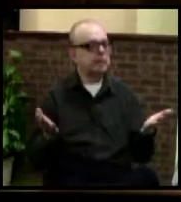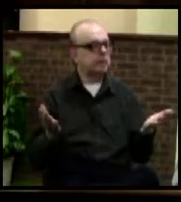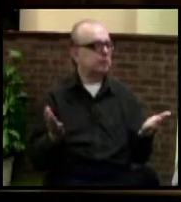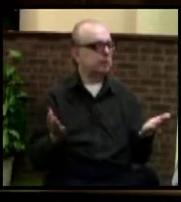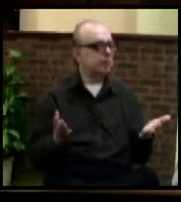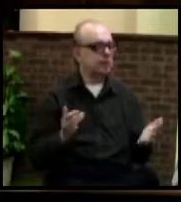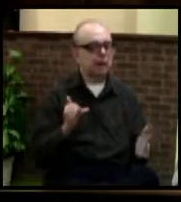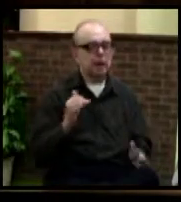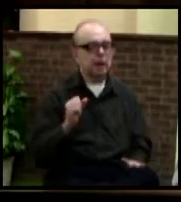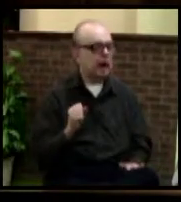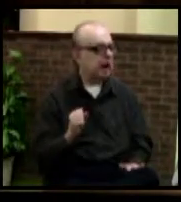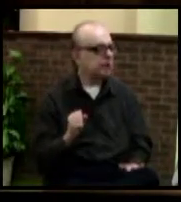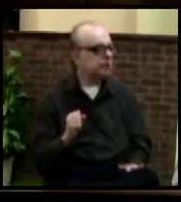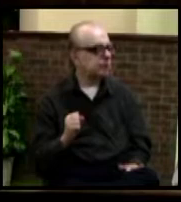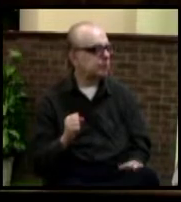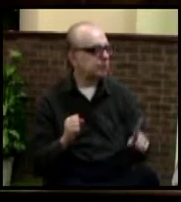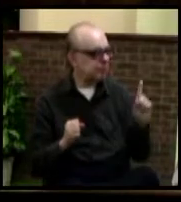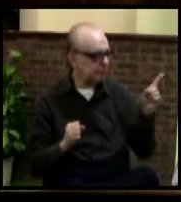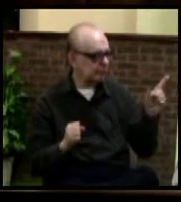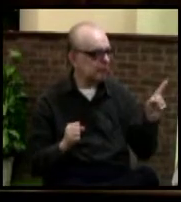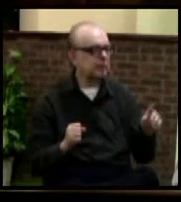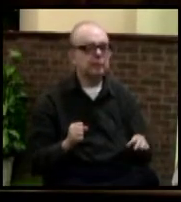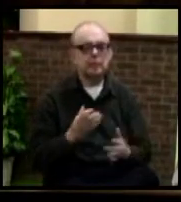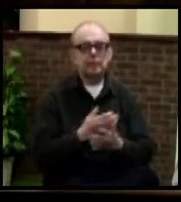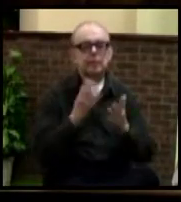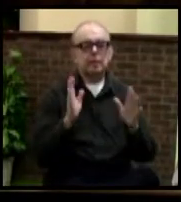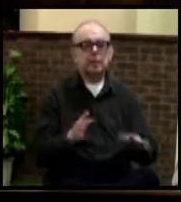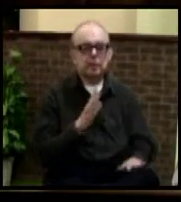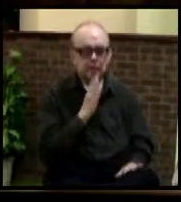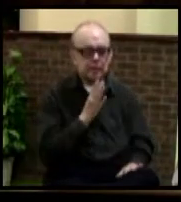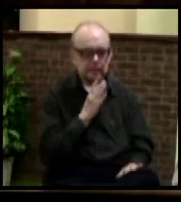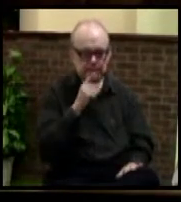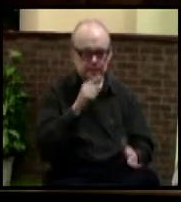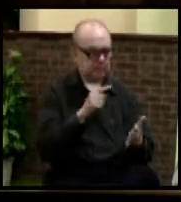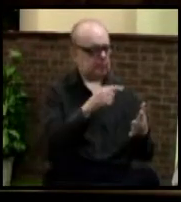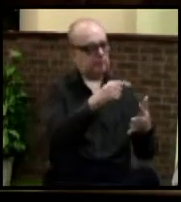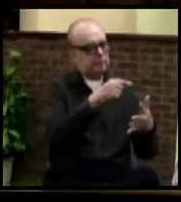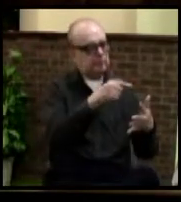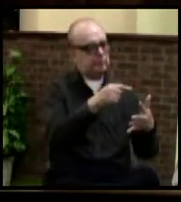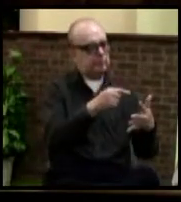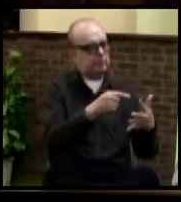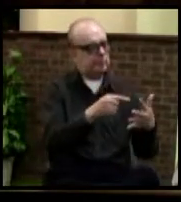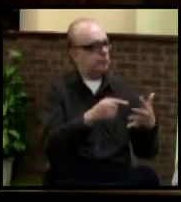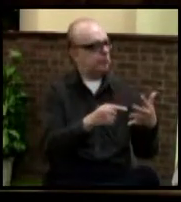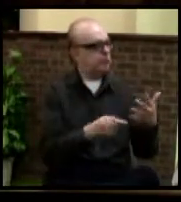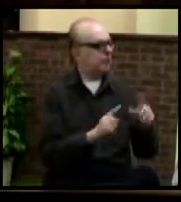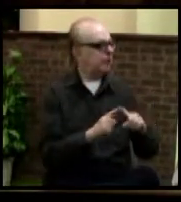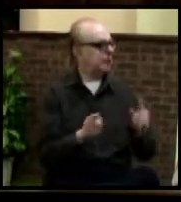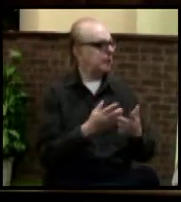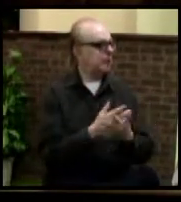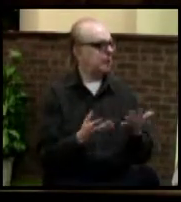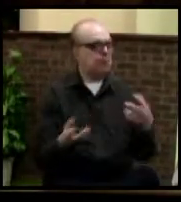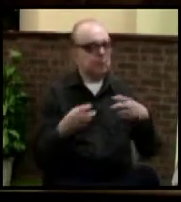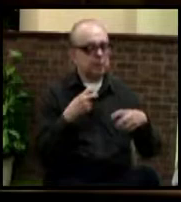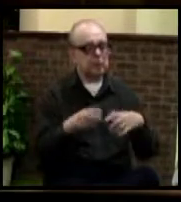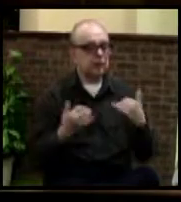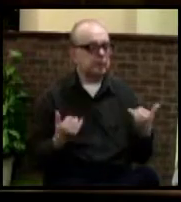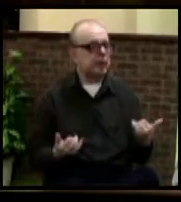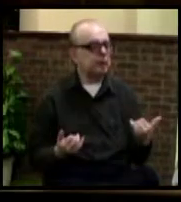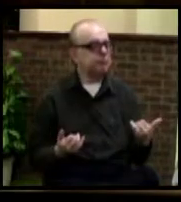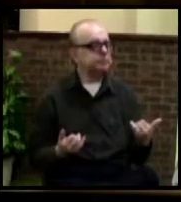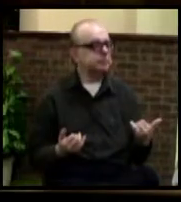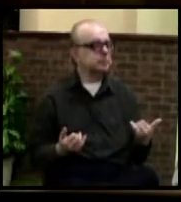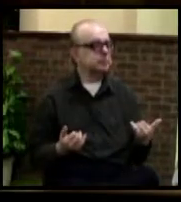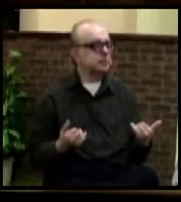Amen. Everybody's talking about ISIS and ISIL. Everybody's talking about this and they're talking about that. And the